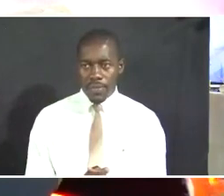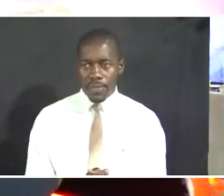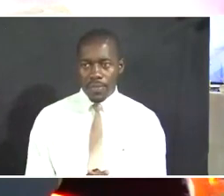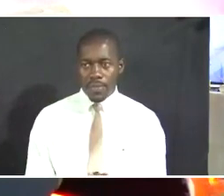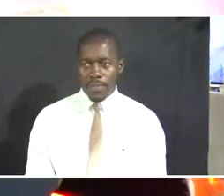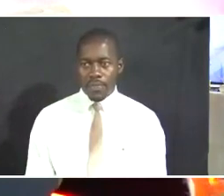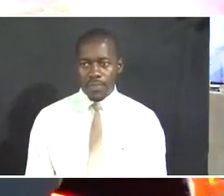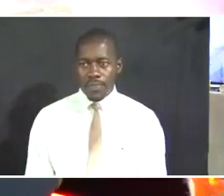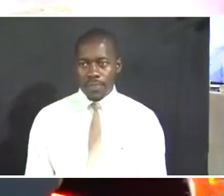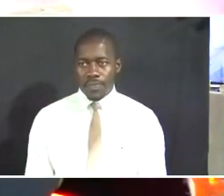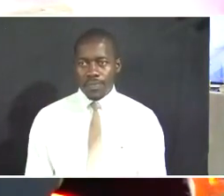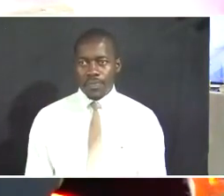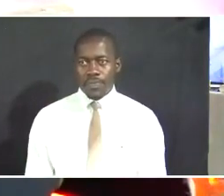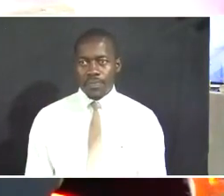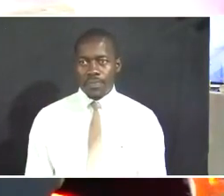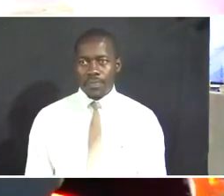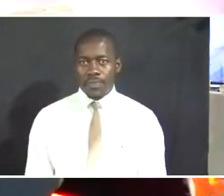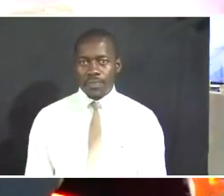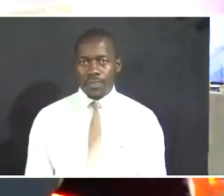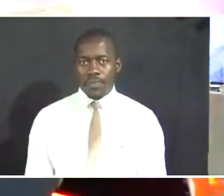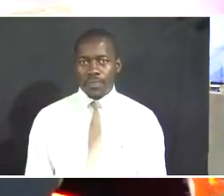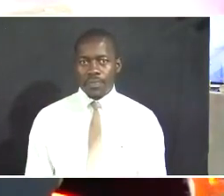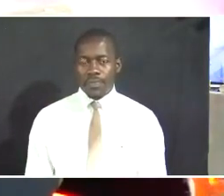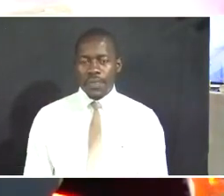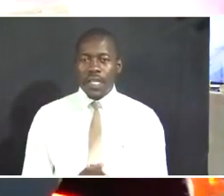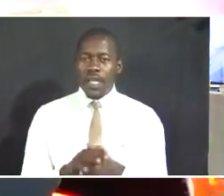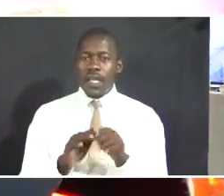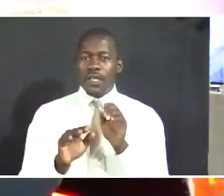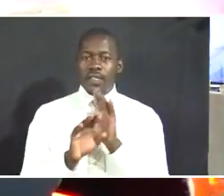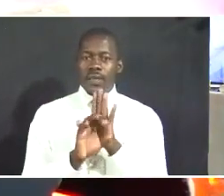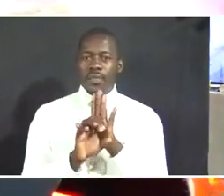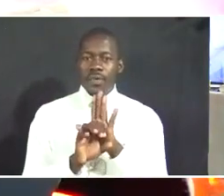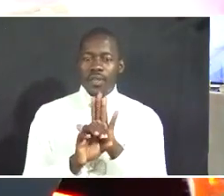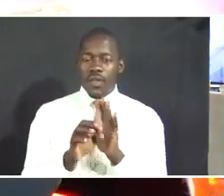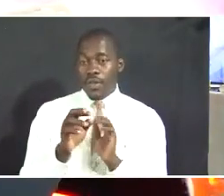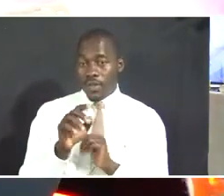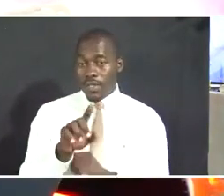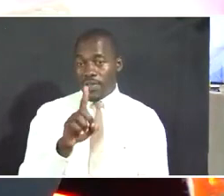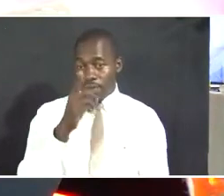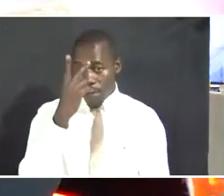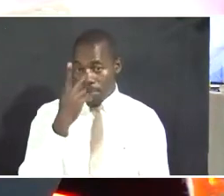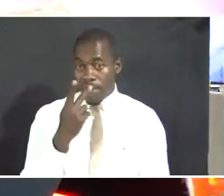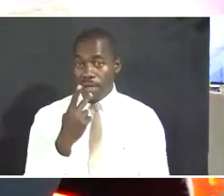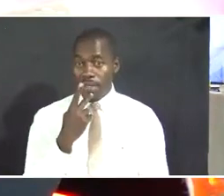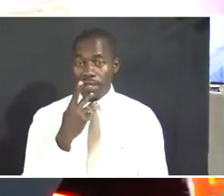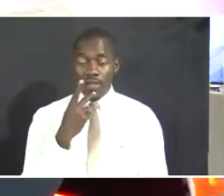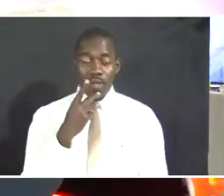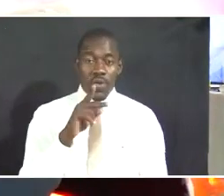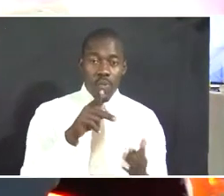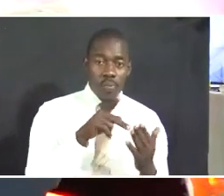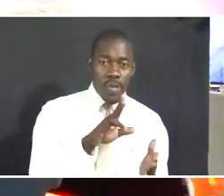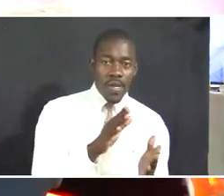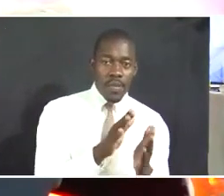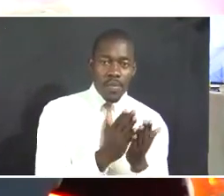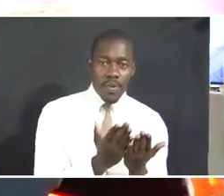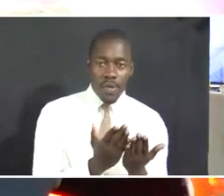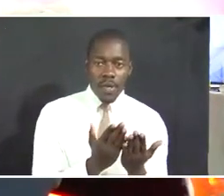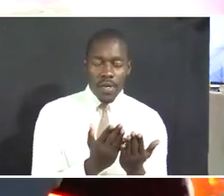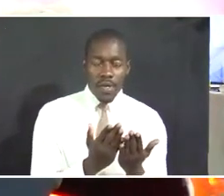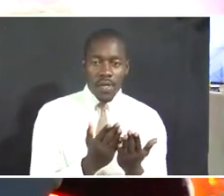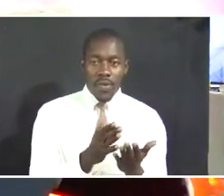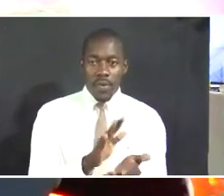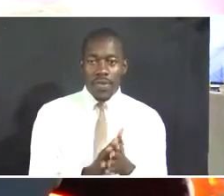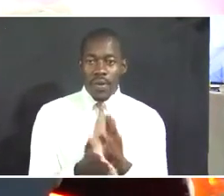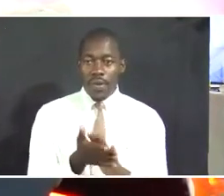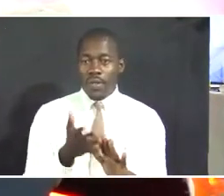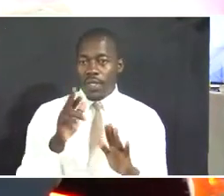expensive. And we have not even read that textbook or the storybook. You just see a book in the supermarket or in the textbook center. And